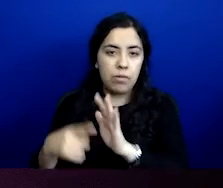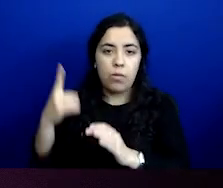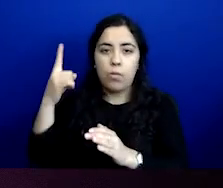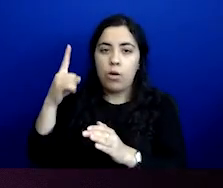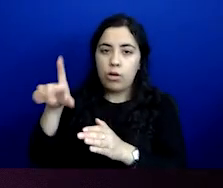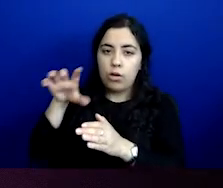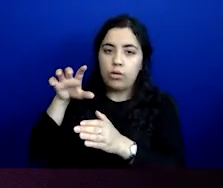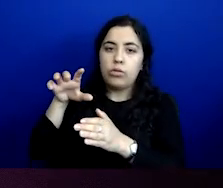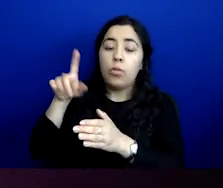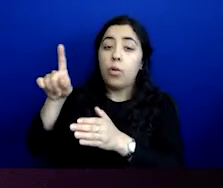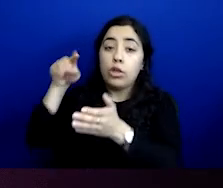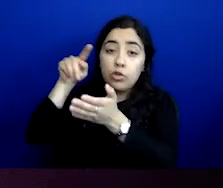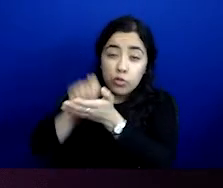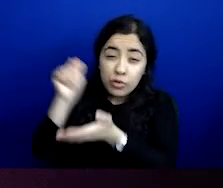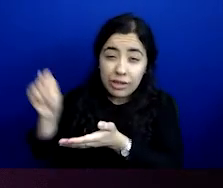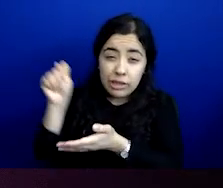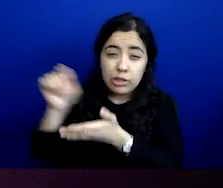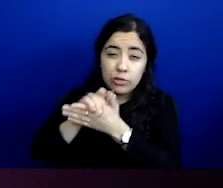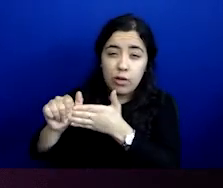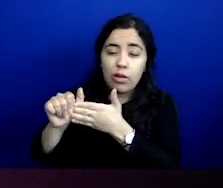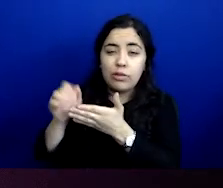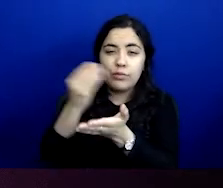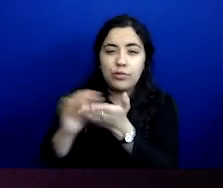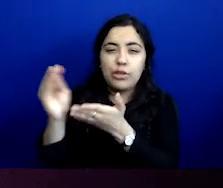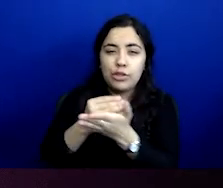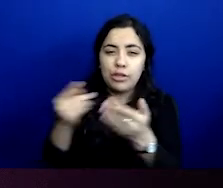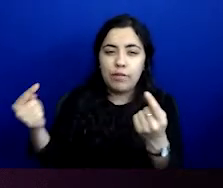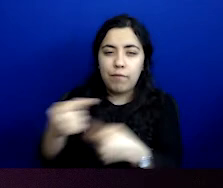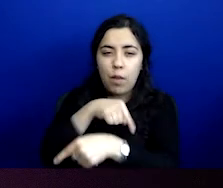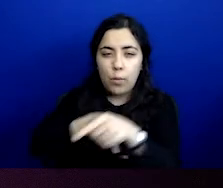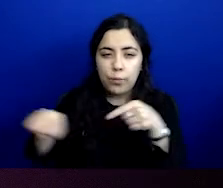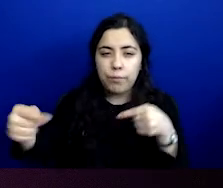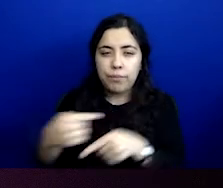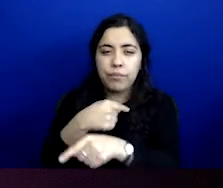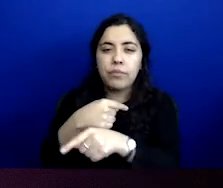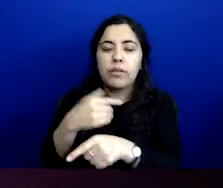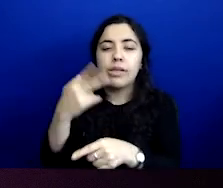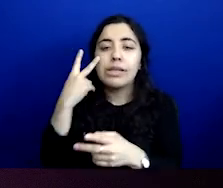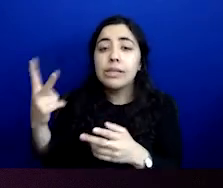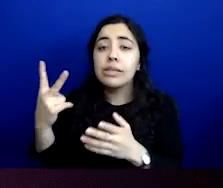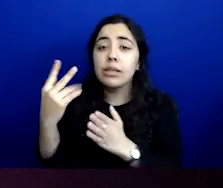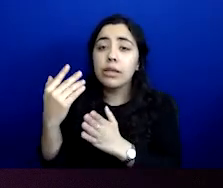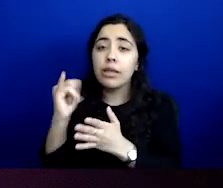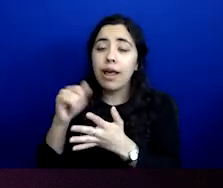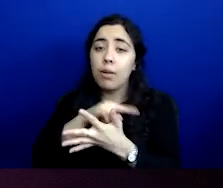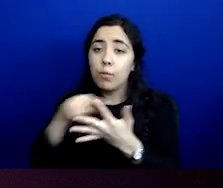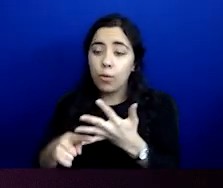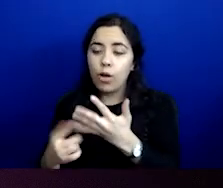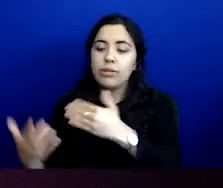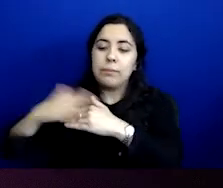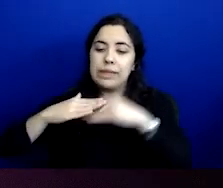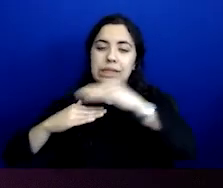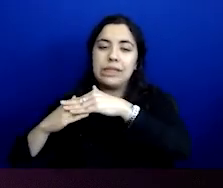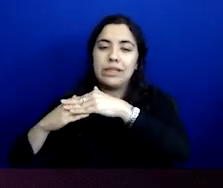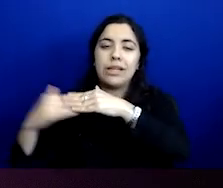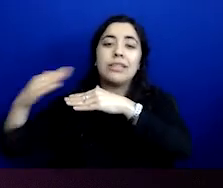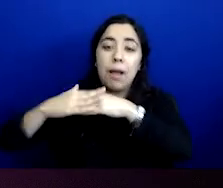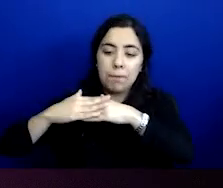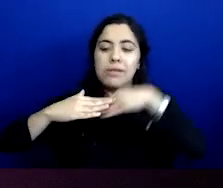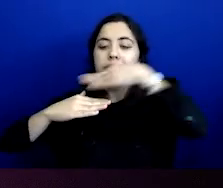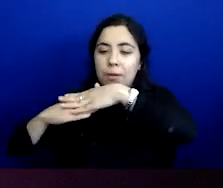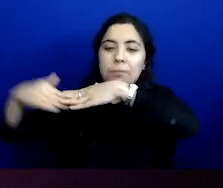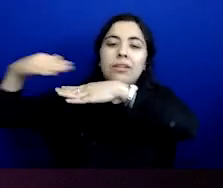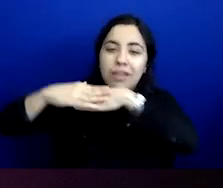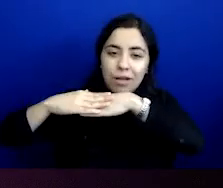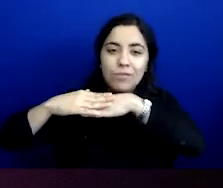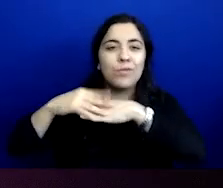through these handful of different protocols, but you now see protocols building on top of each other and then protocols building on top of them,